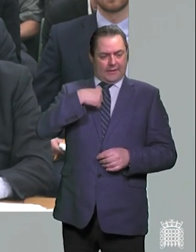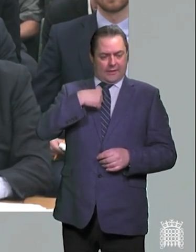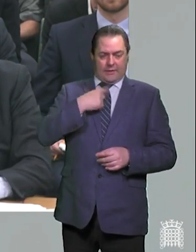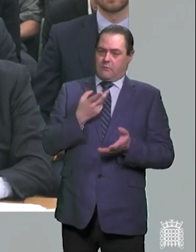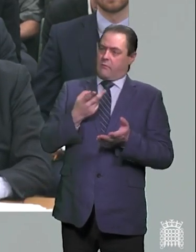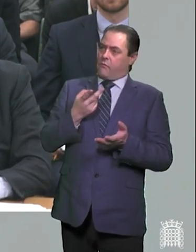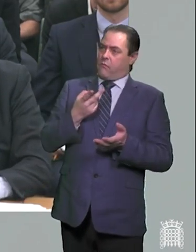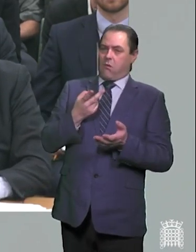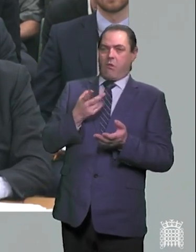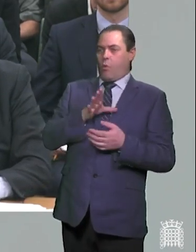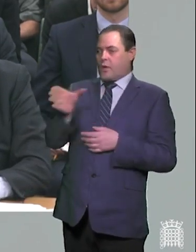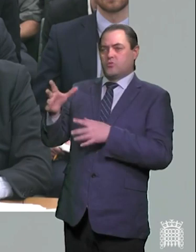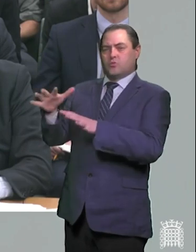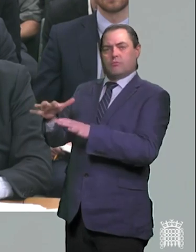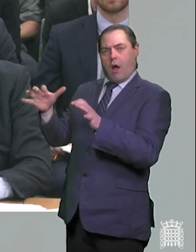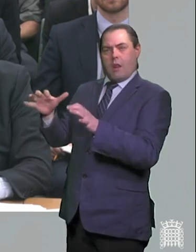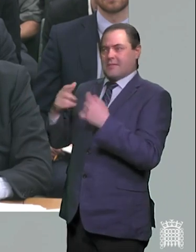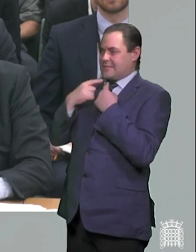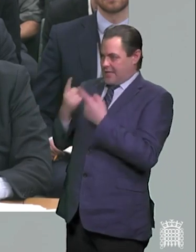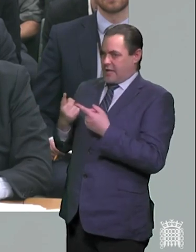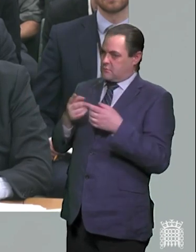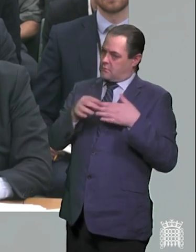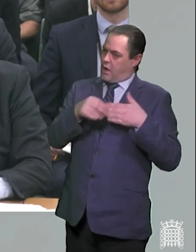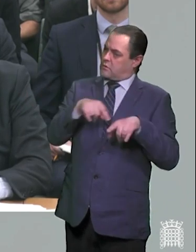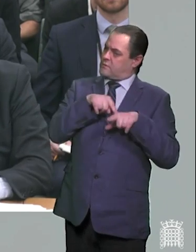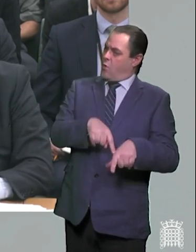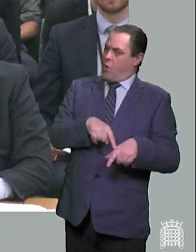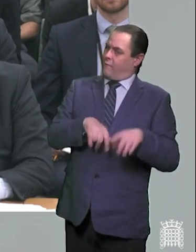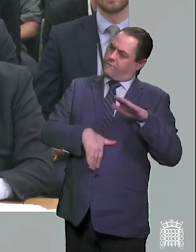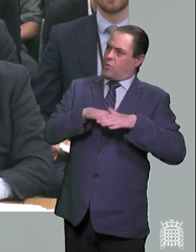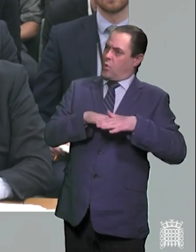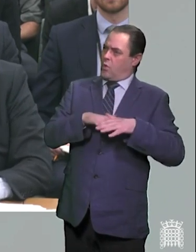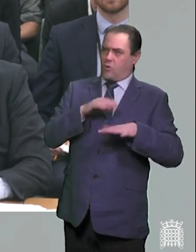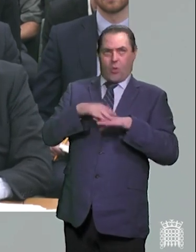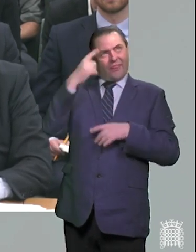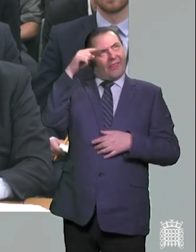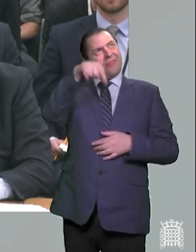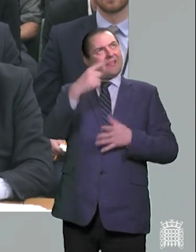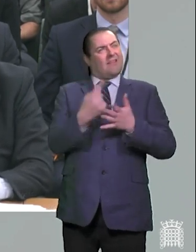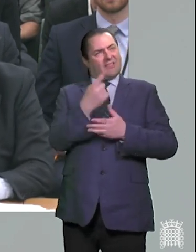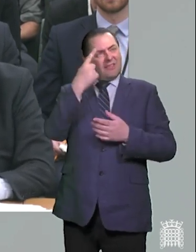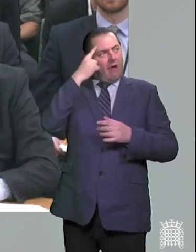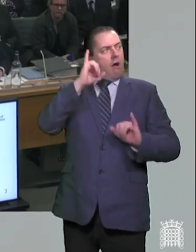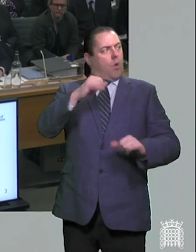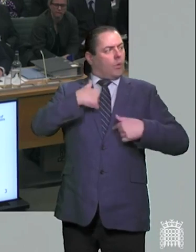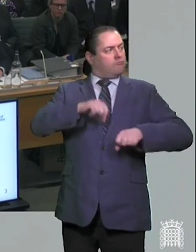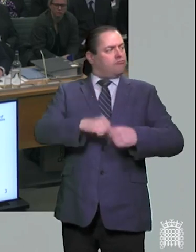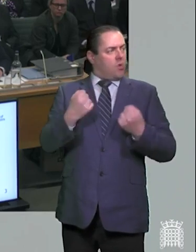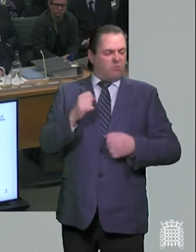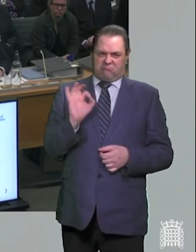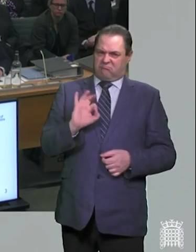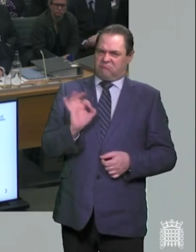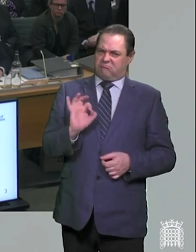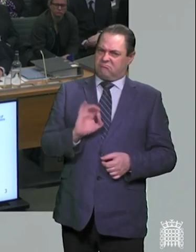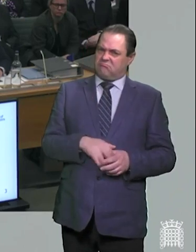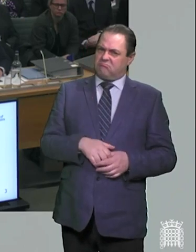up in the House of Commons and said that the guidance was followed completely, I was not thinking of that event and thinking that somehow that contravened